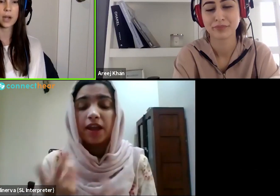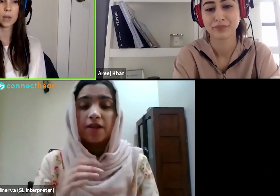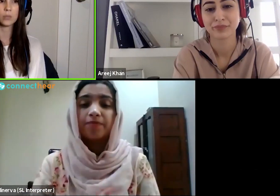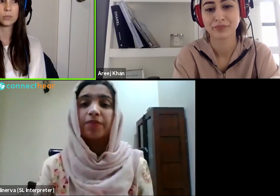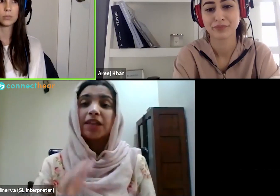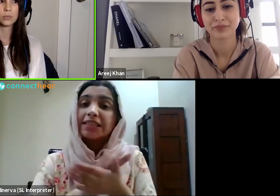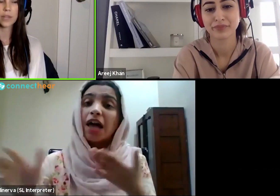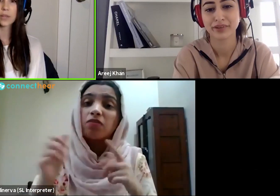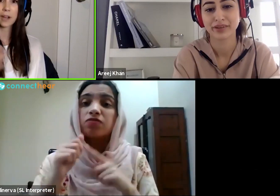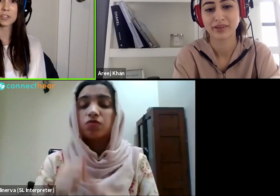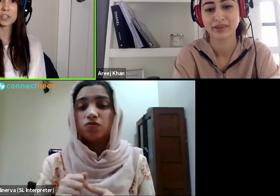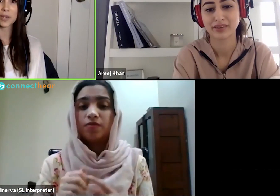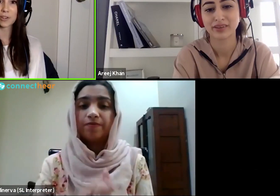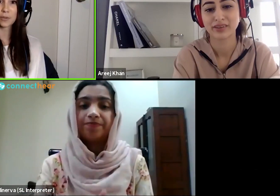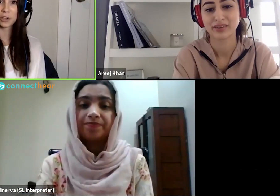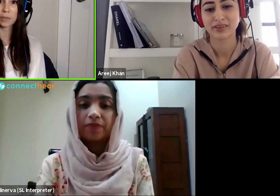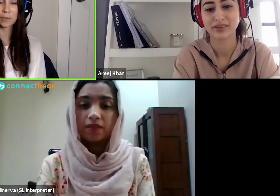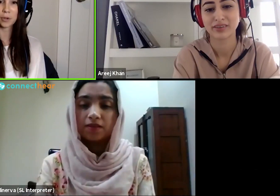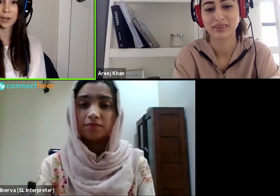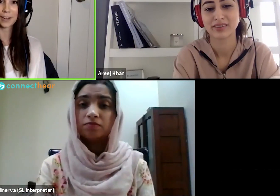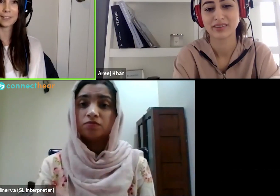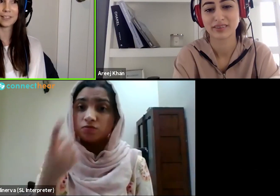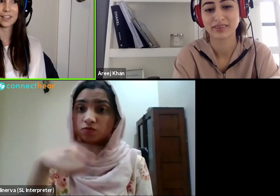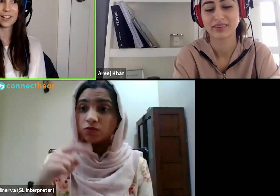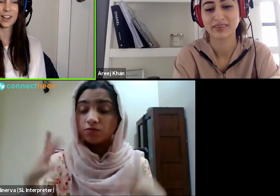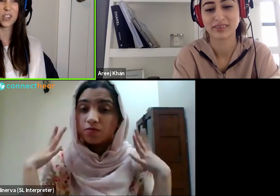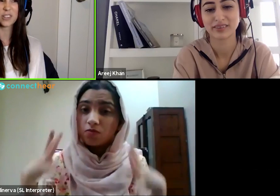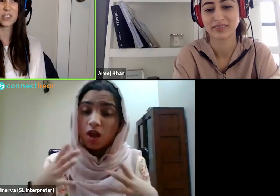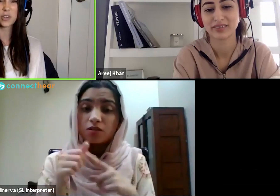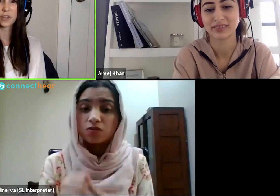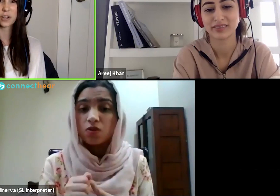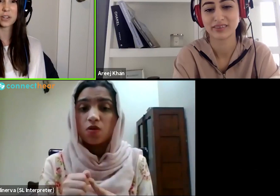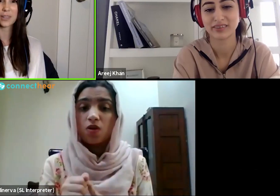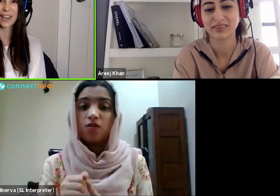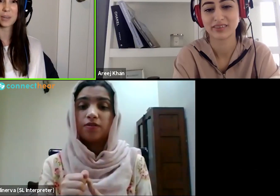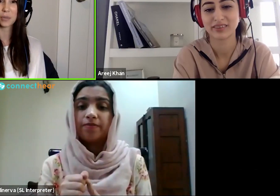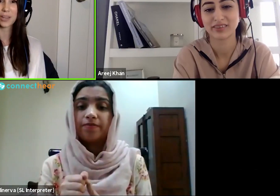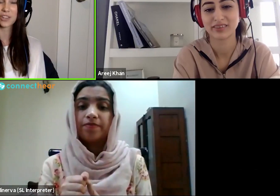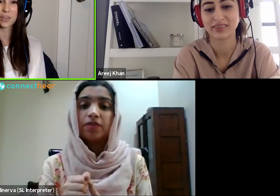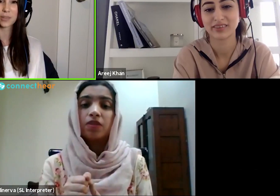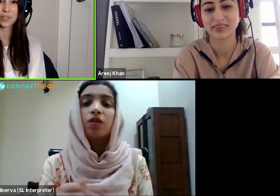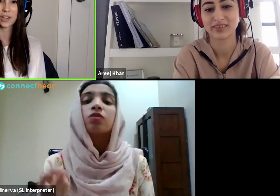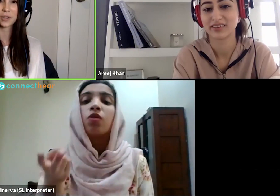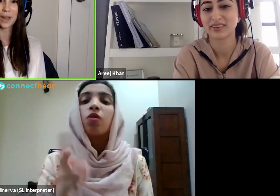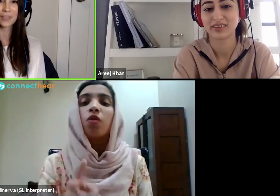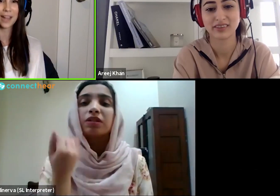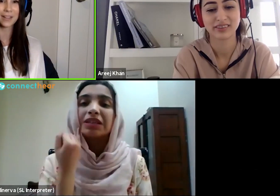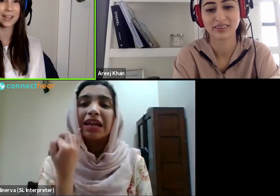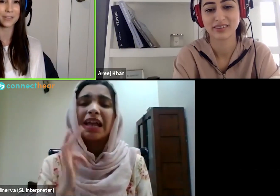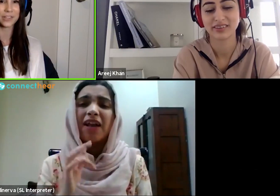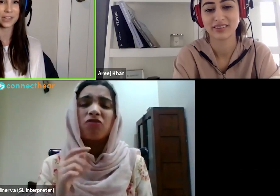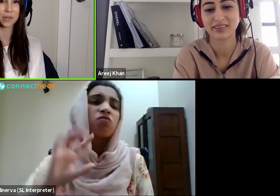And that's what you have to do, especially with hearing people. And it also is true for, dating with relationships. You have